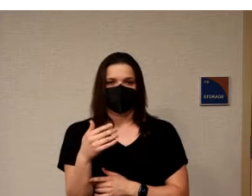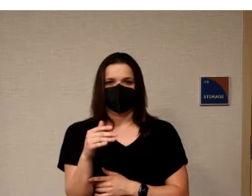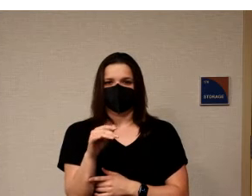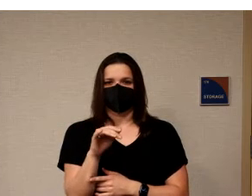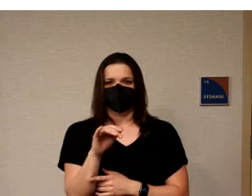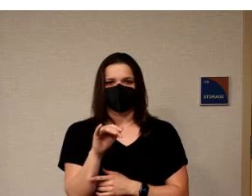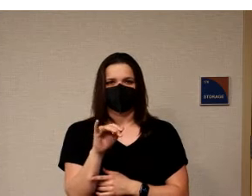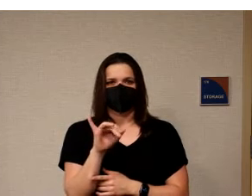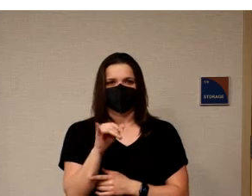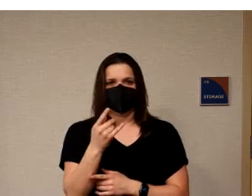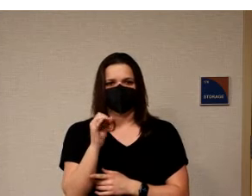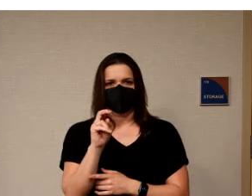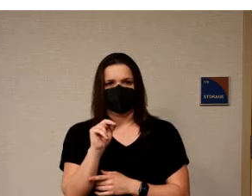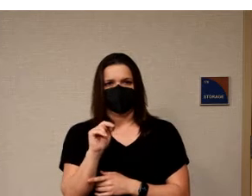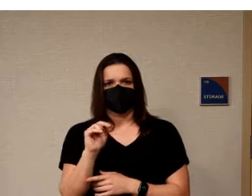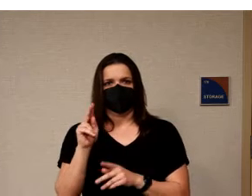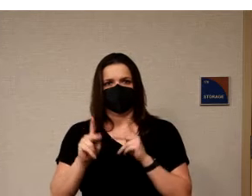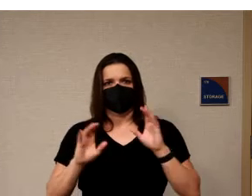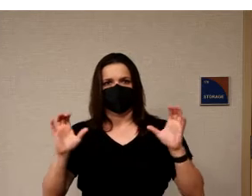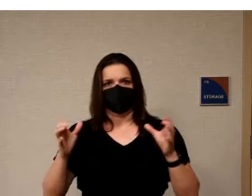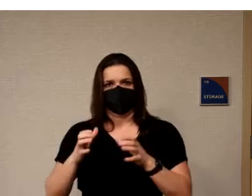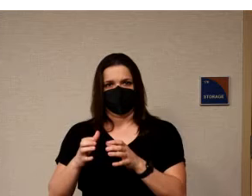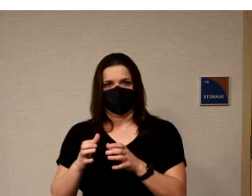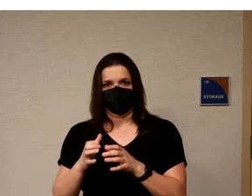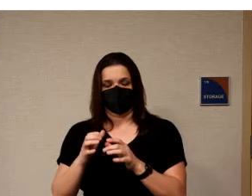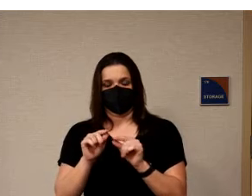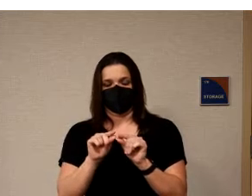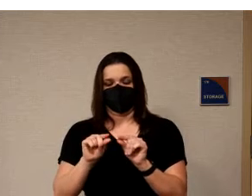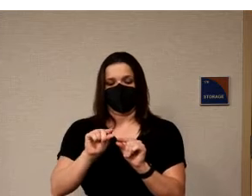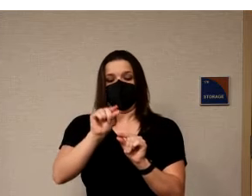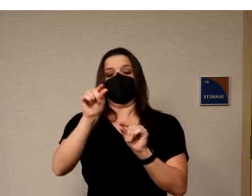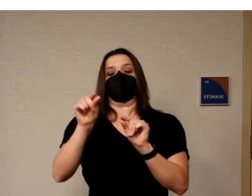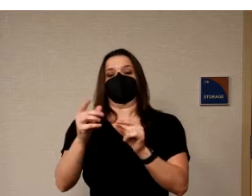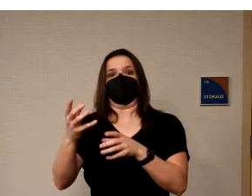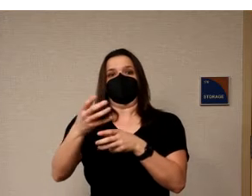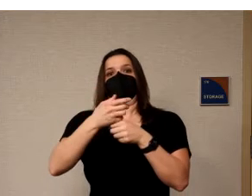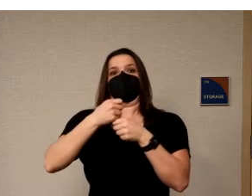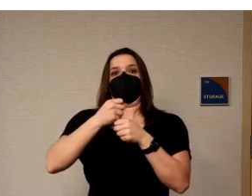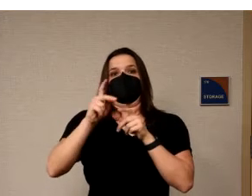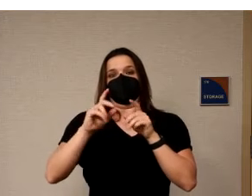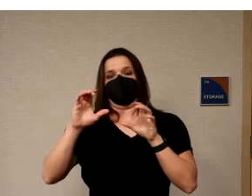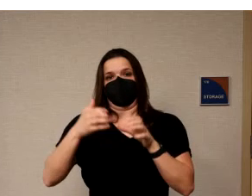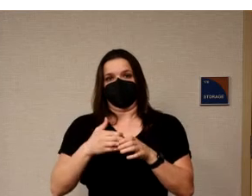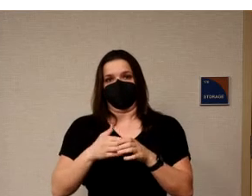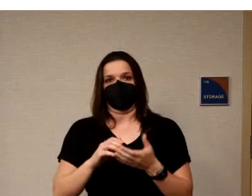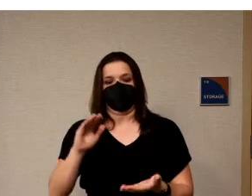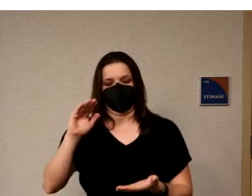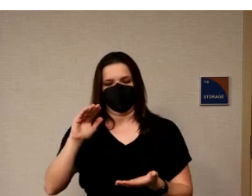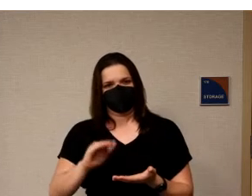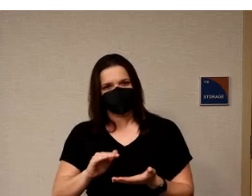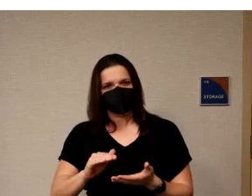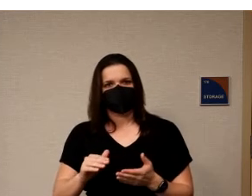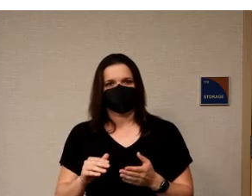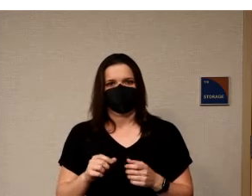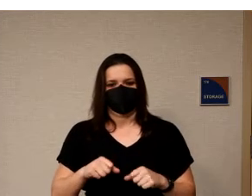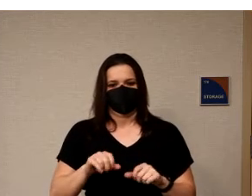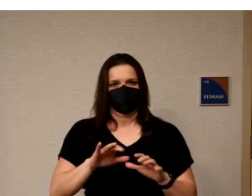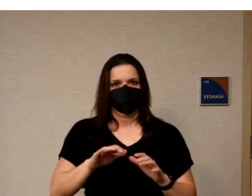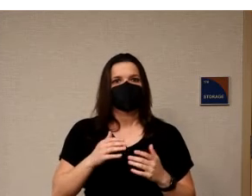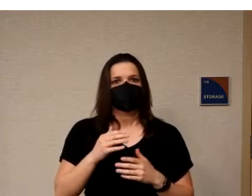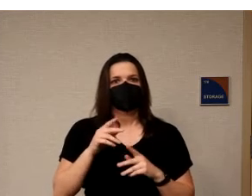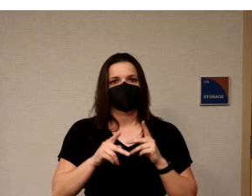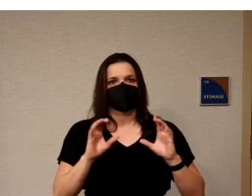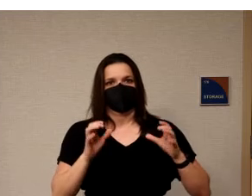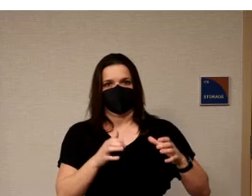Judson population where it reaches up to get the population it needs and kind of cuts down to give up the